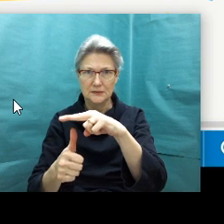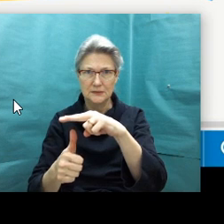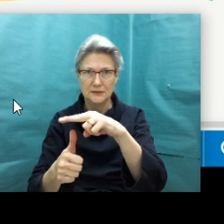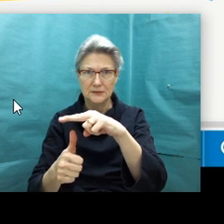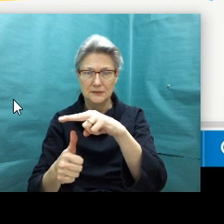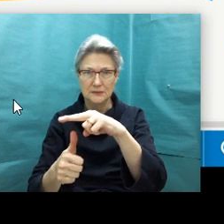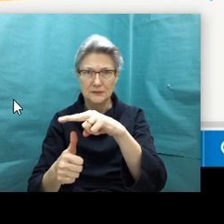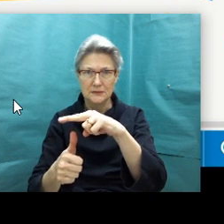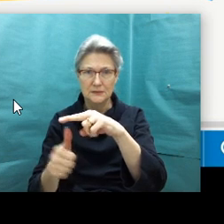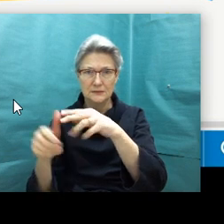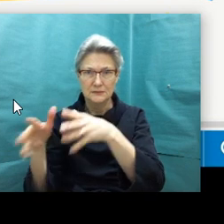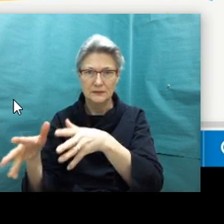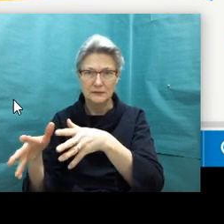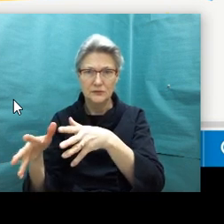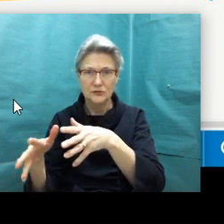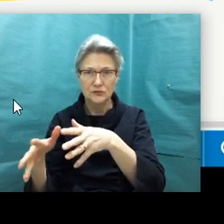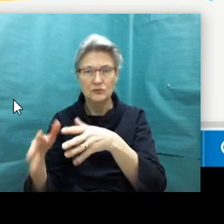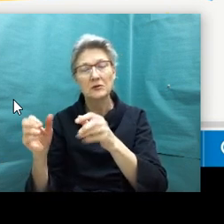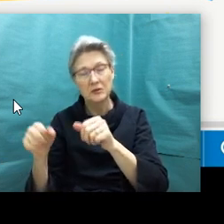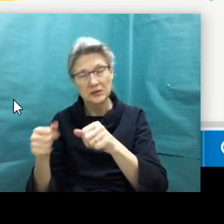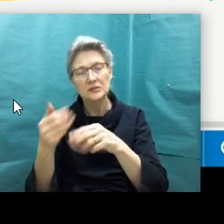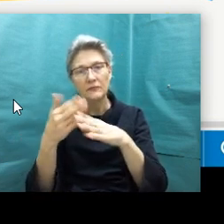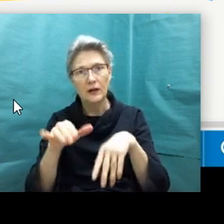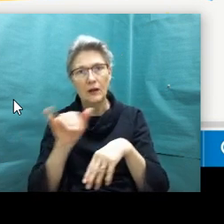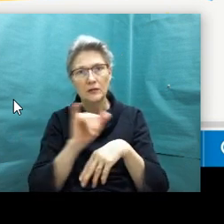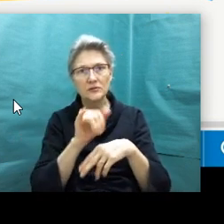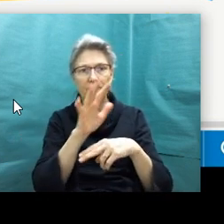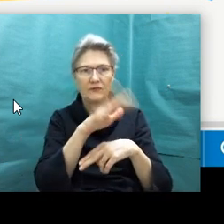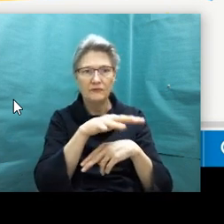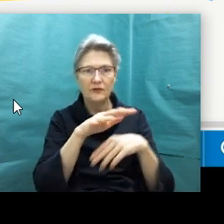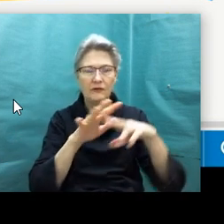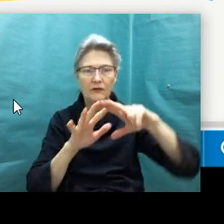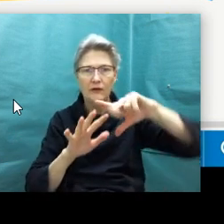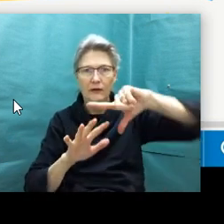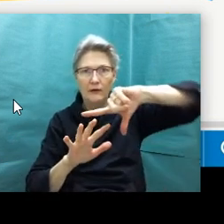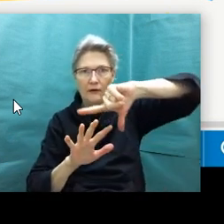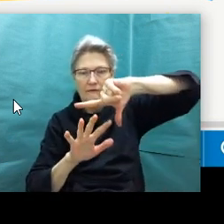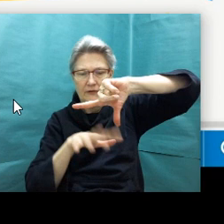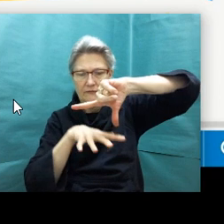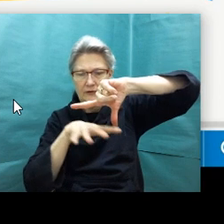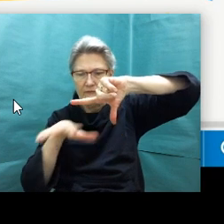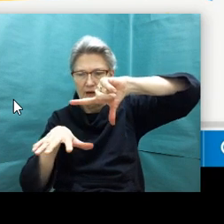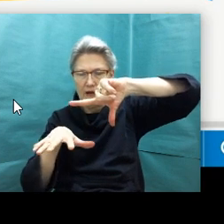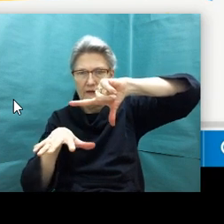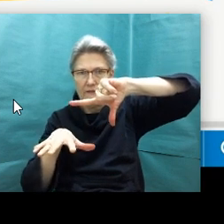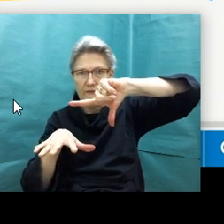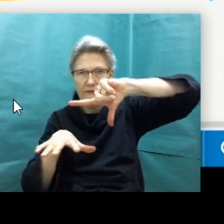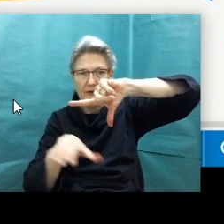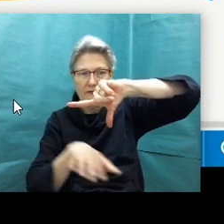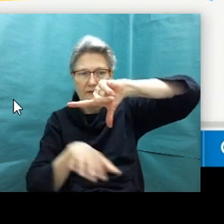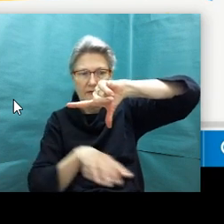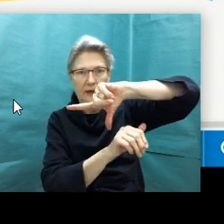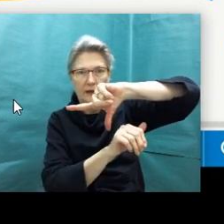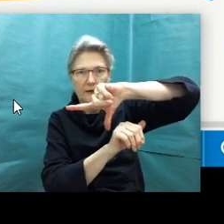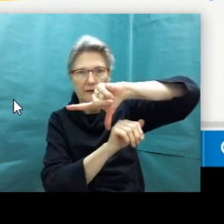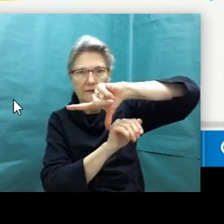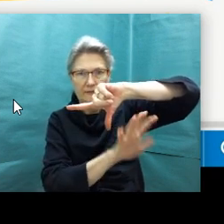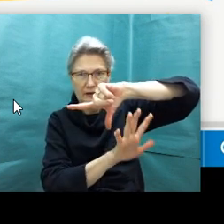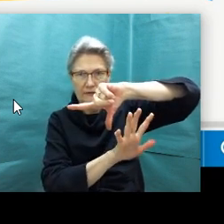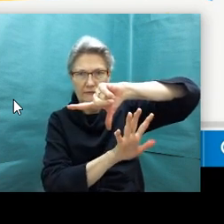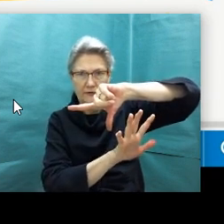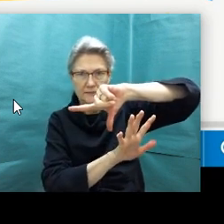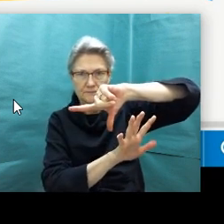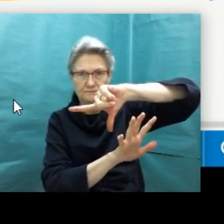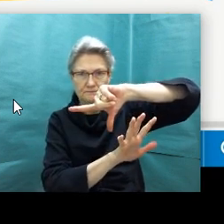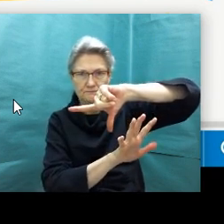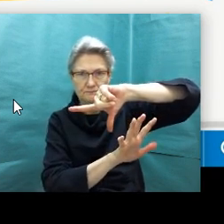left over. Okay, so I could have divided as well. I'm going to divide right here just so you can see it. So I